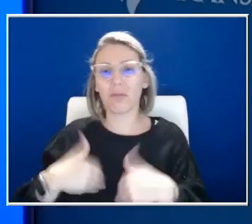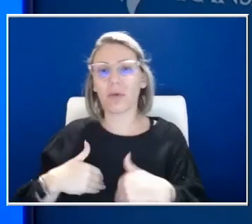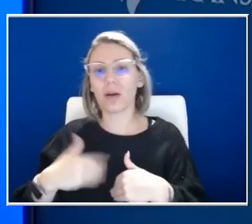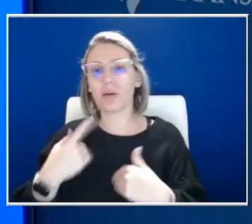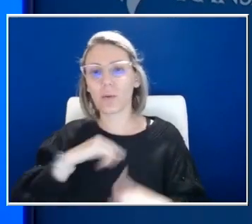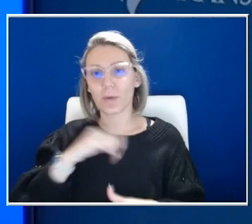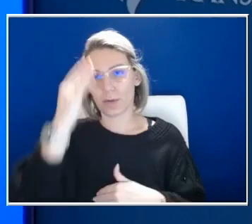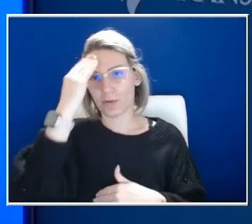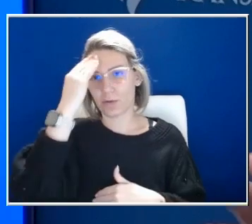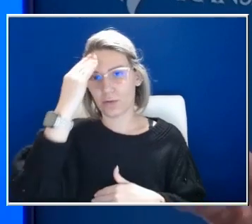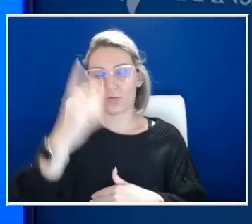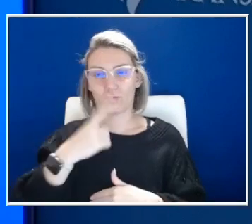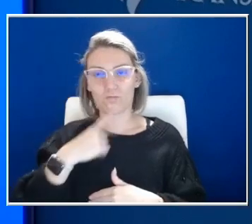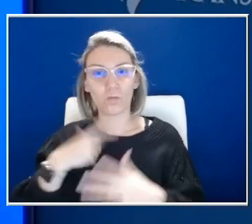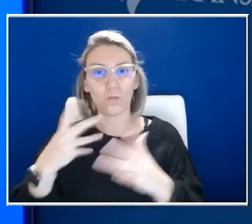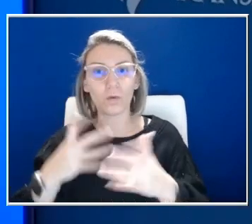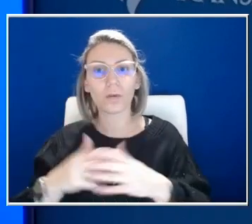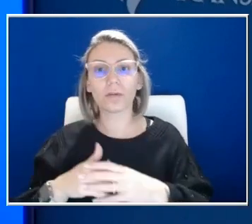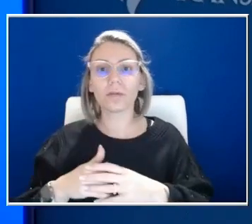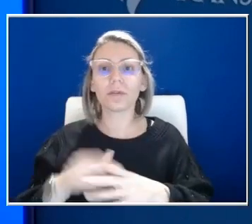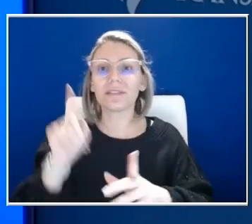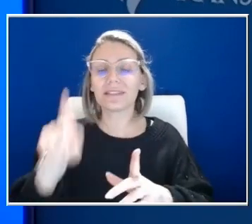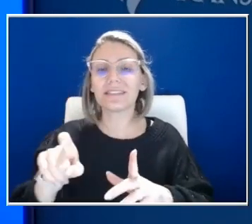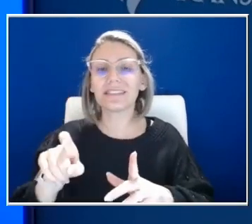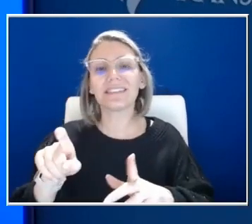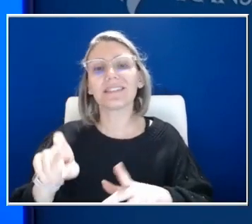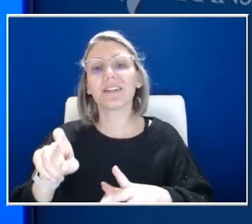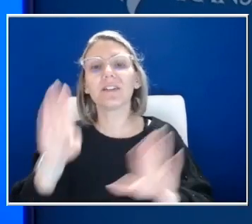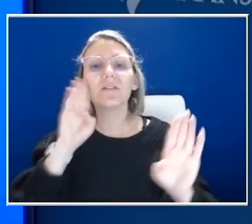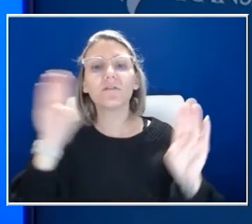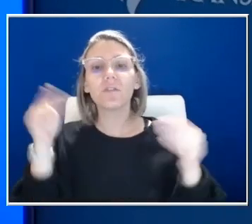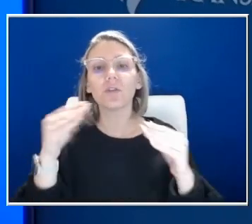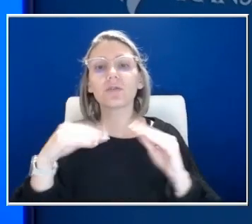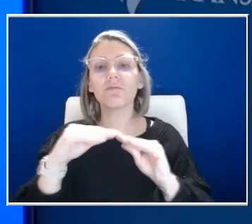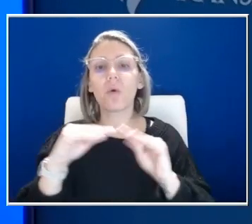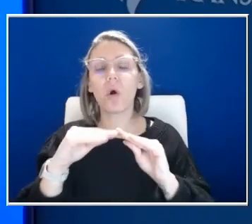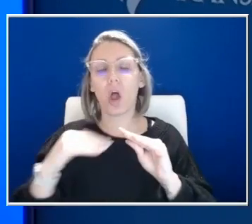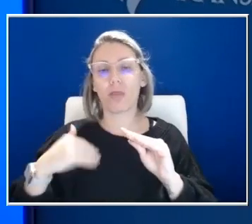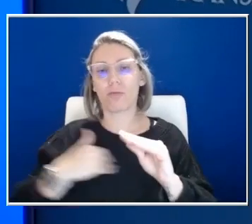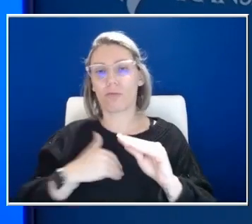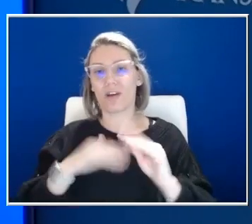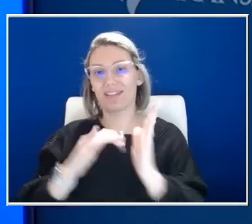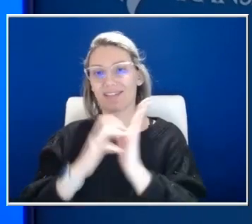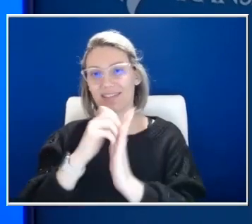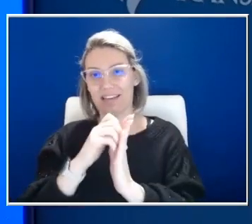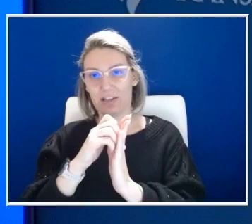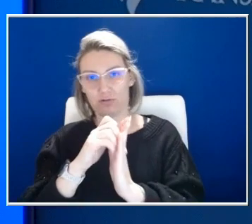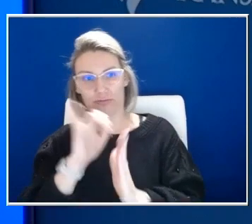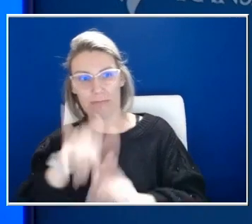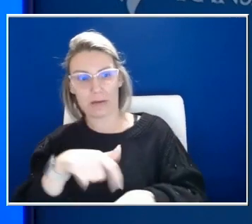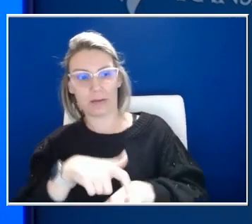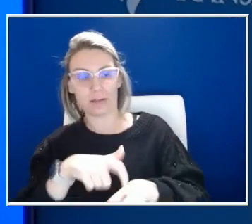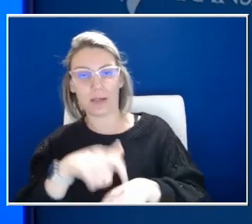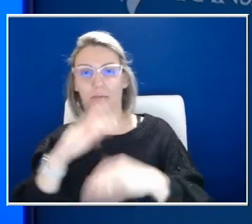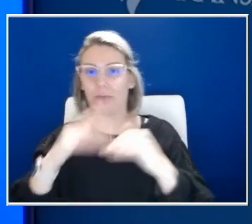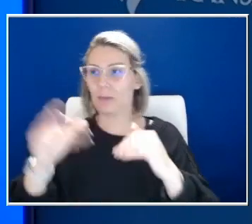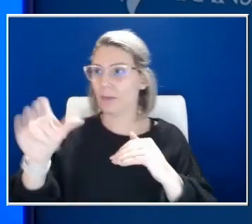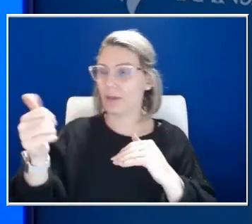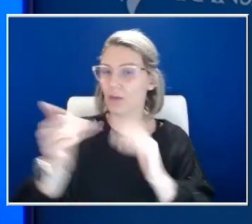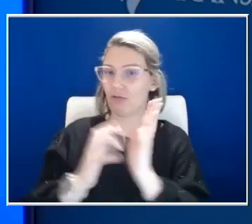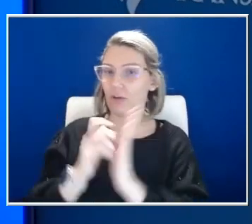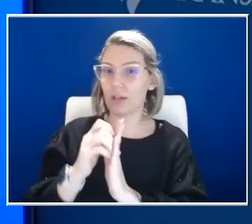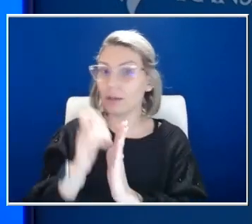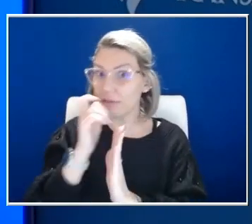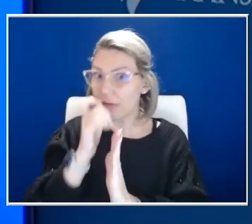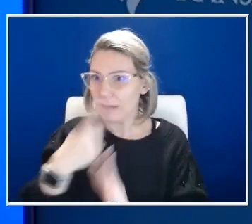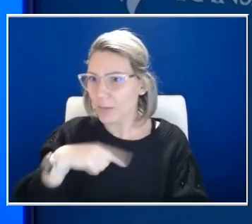us that we should focus more on her breast cancer at the time than the other cancer. It's not that we couldn't treat the